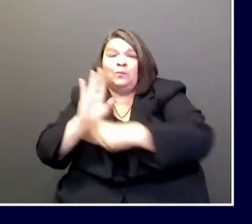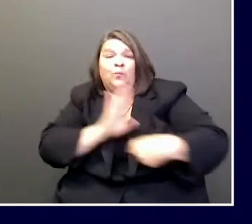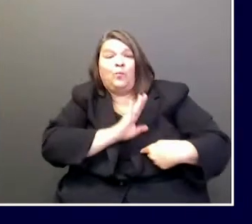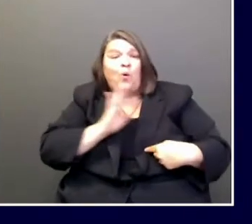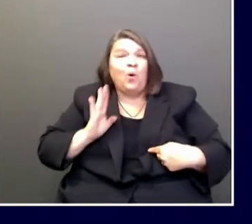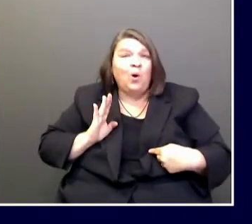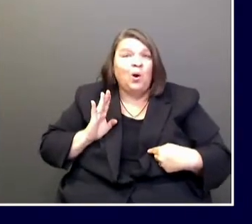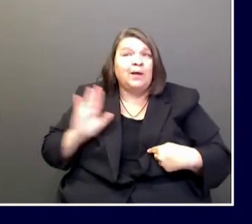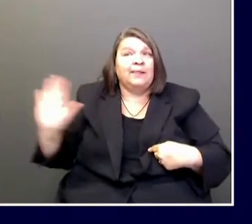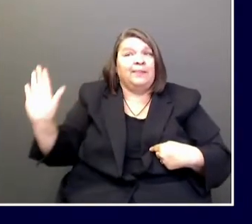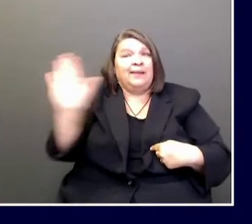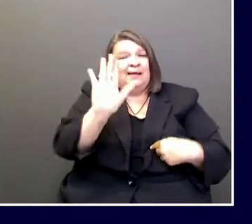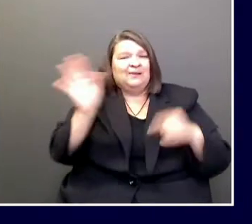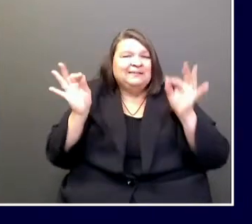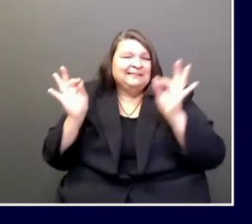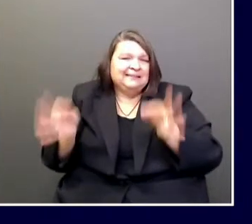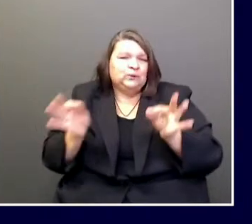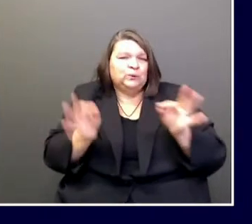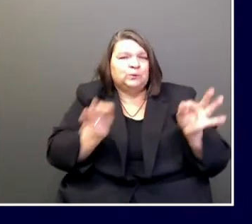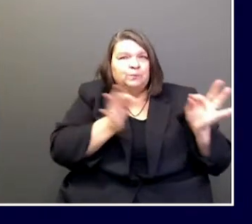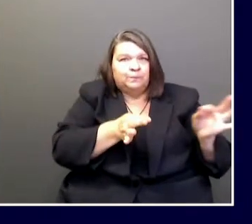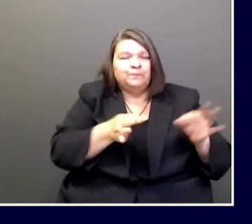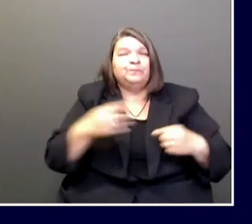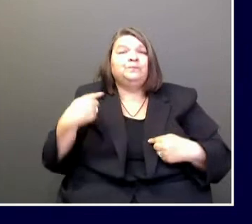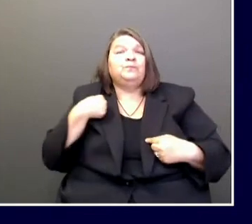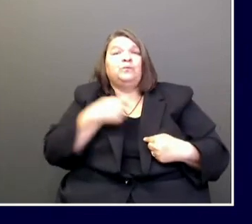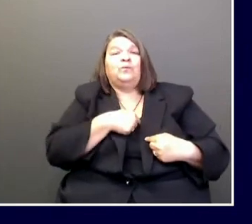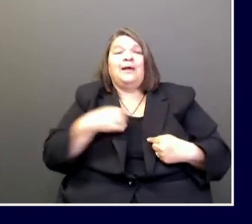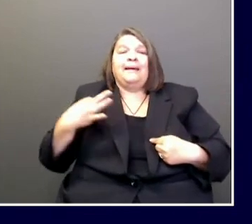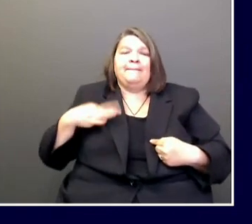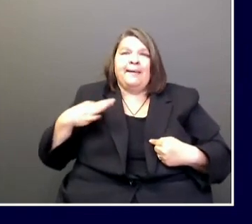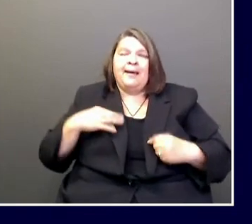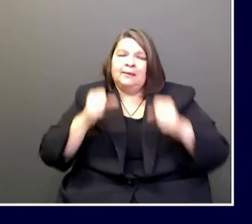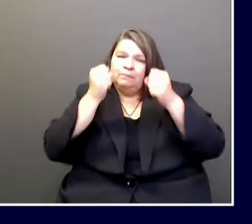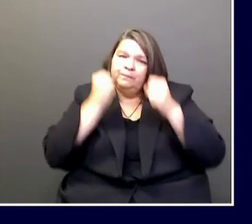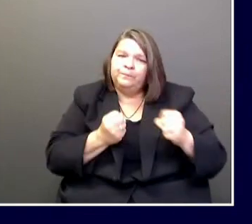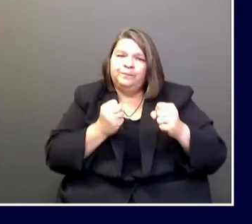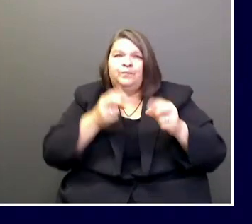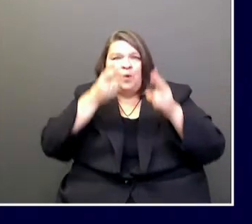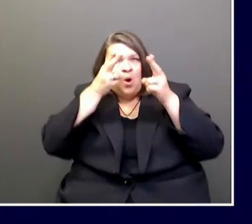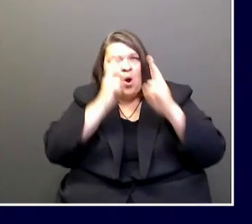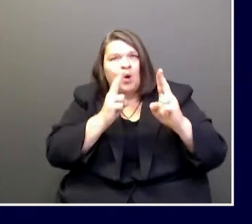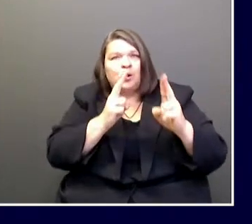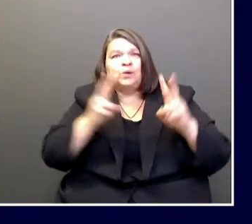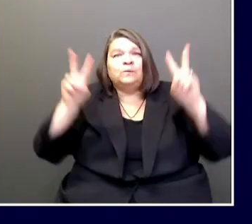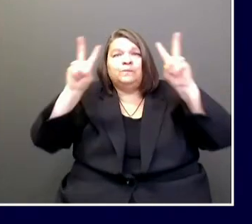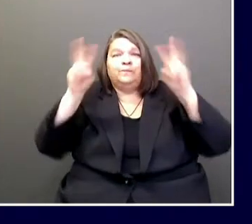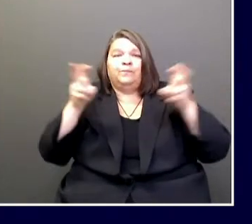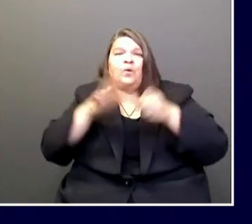local control. These are recommendations. Implementing them occurs at the local level.